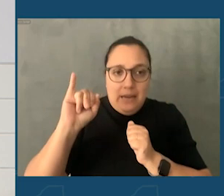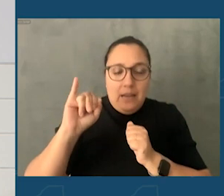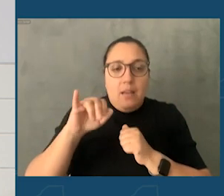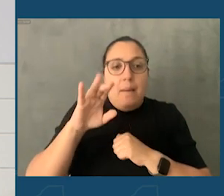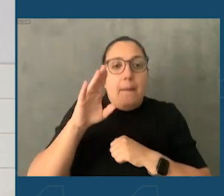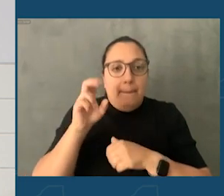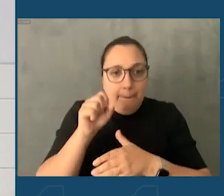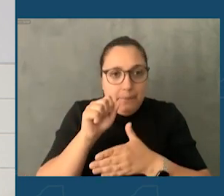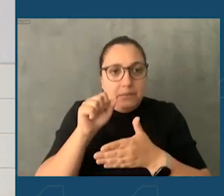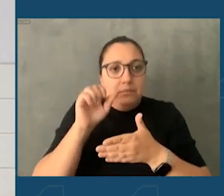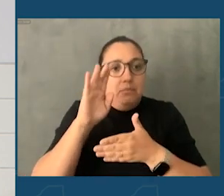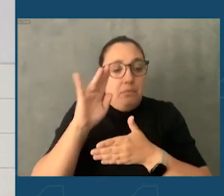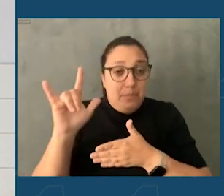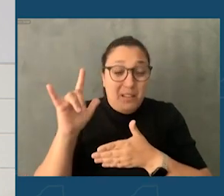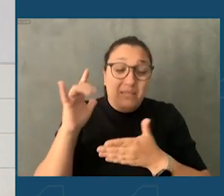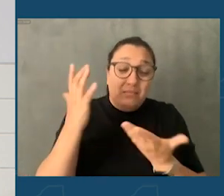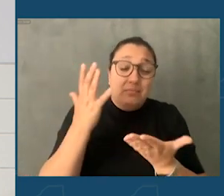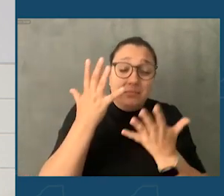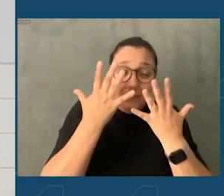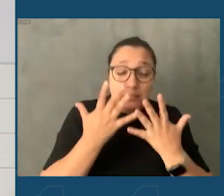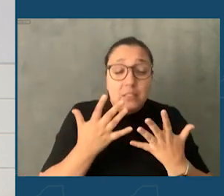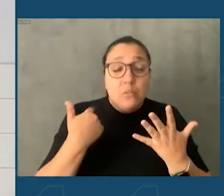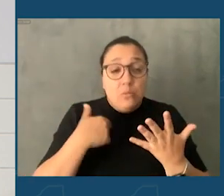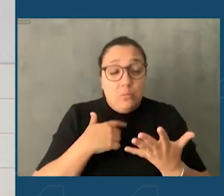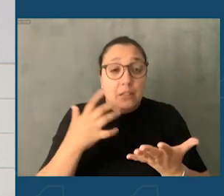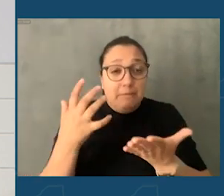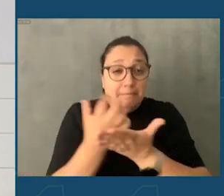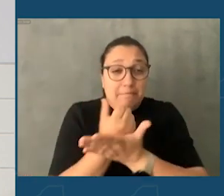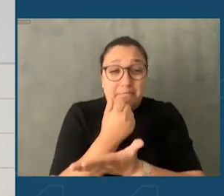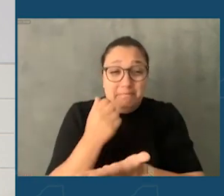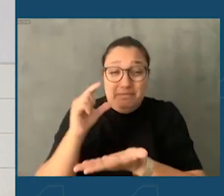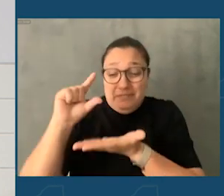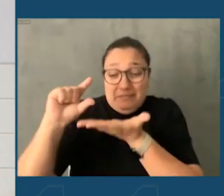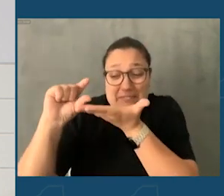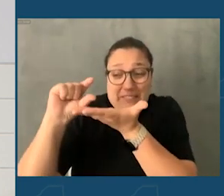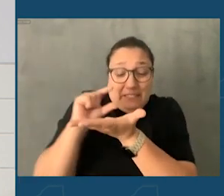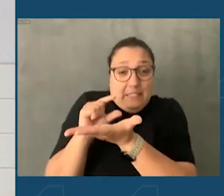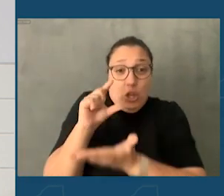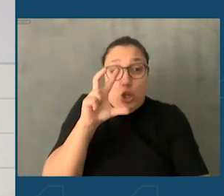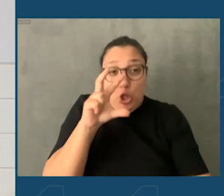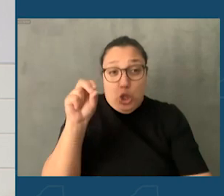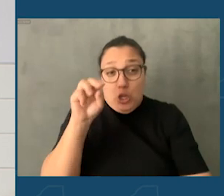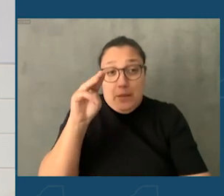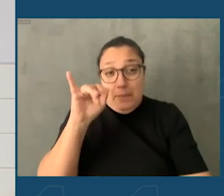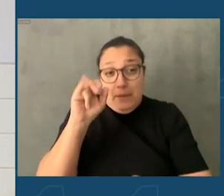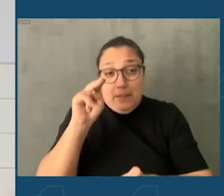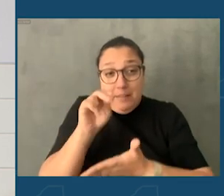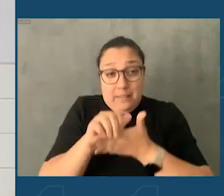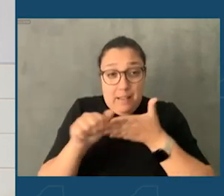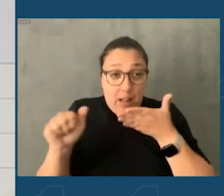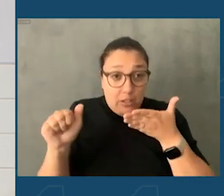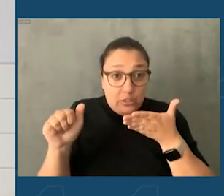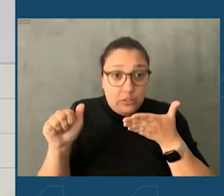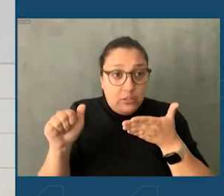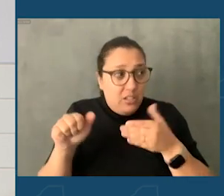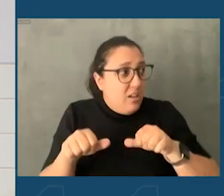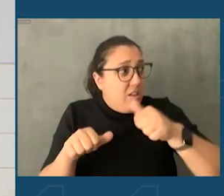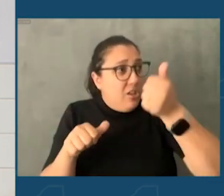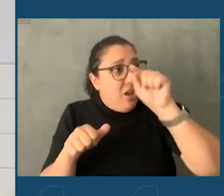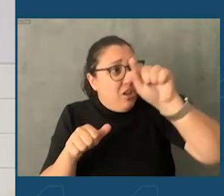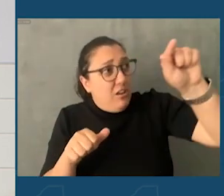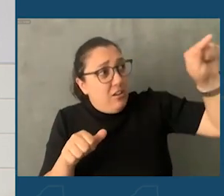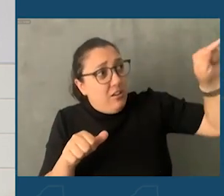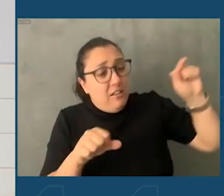$350 million, New York City only received $30 million, and those bordering states received, in